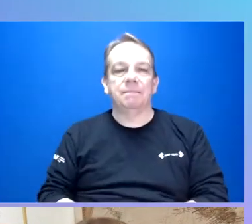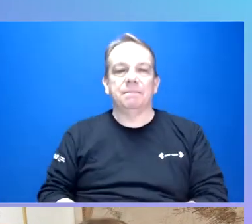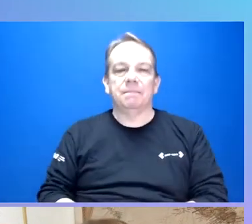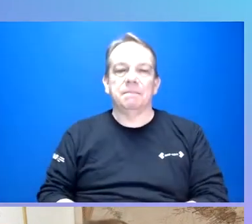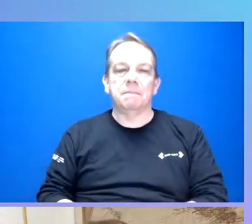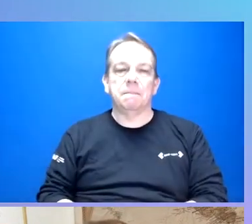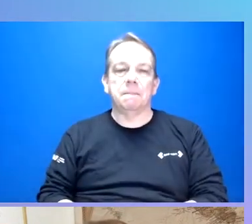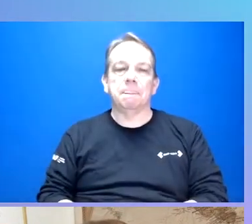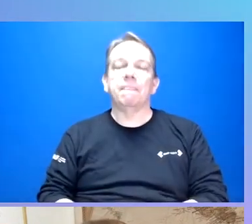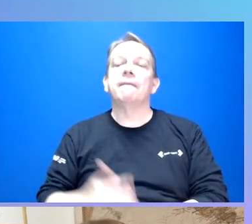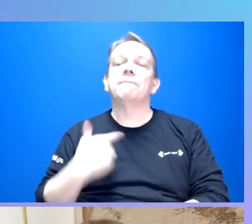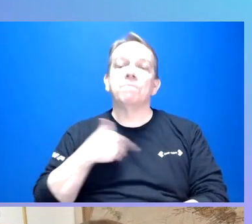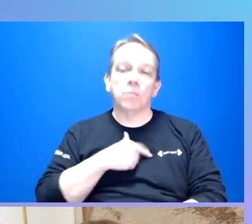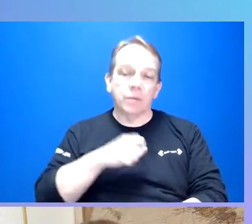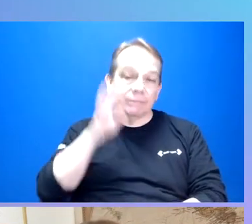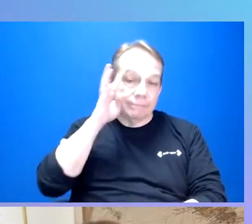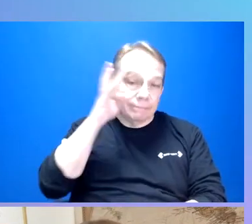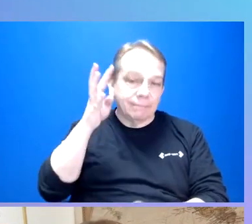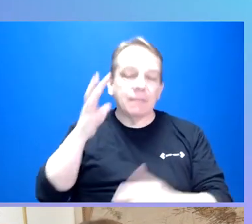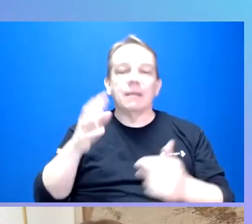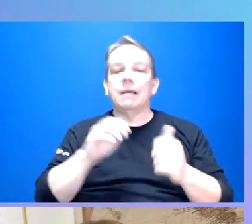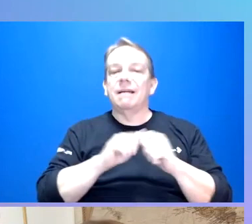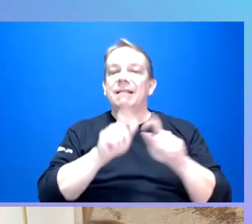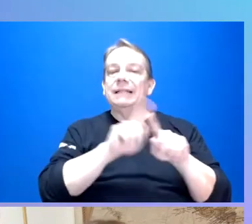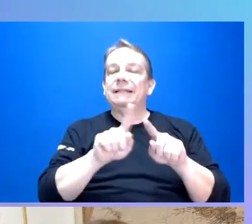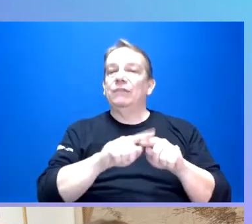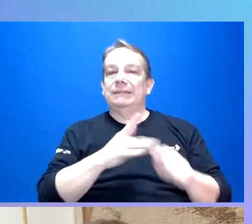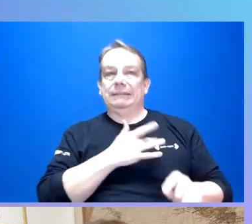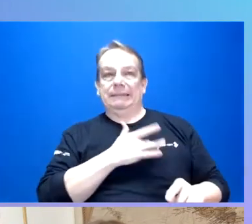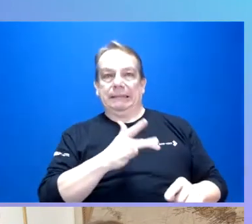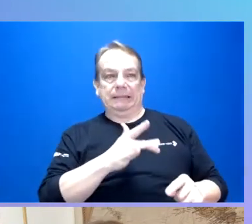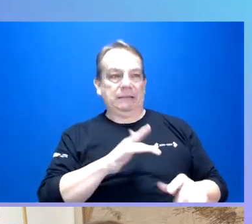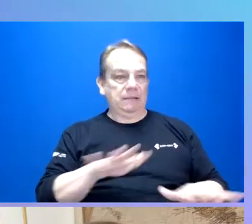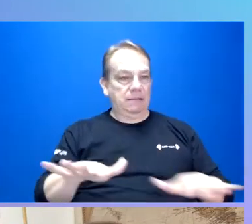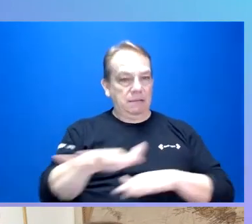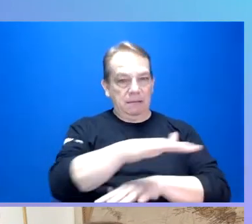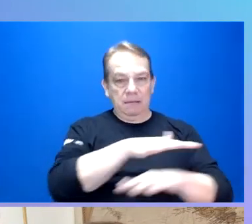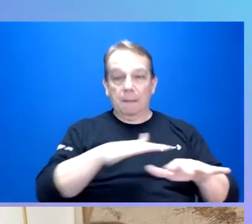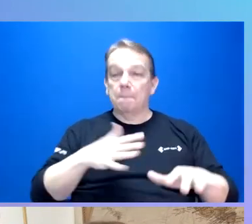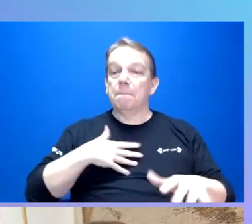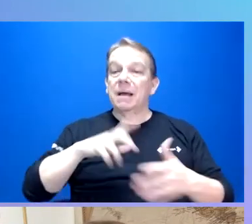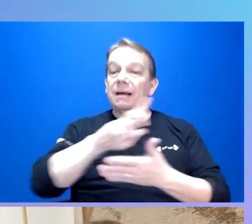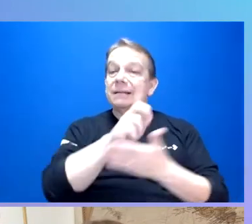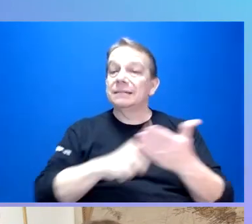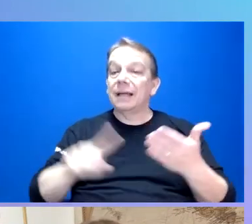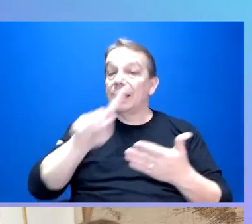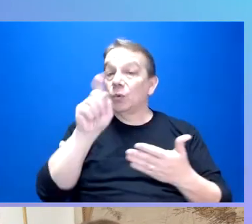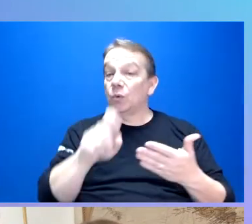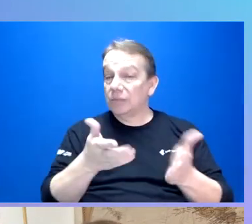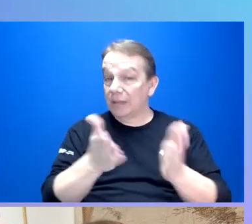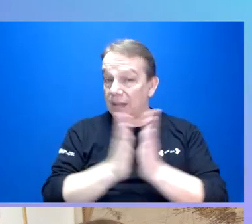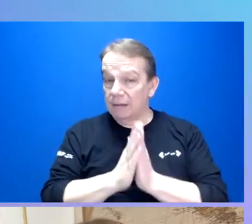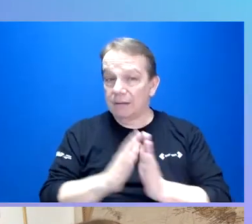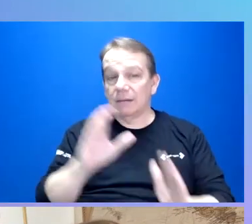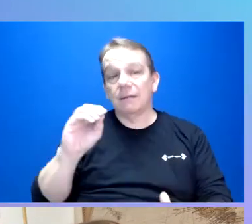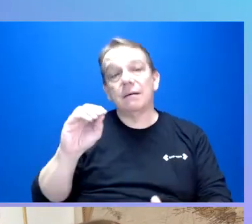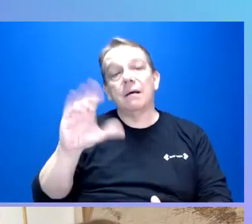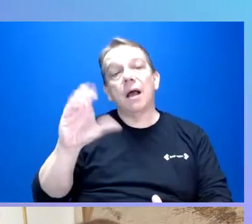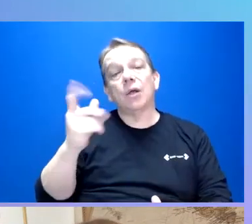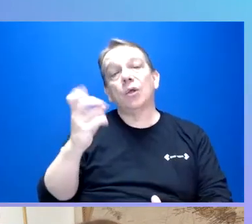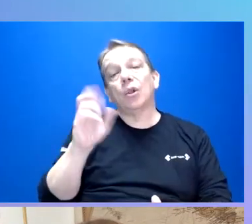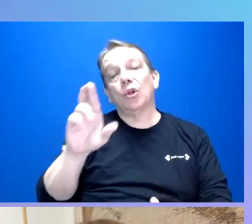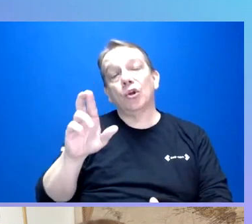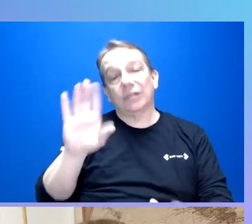So we can get creative by focusing on all of the senses. So my design question is, in an ocular-centric